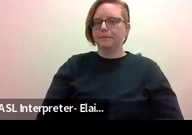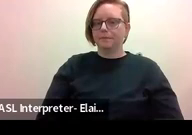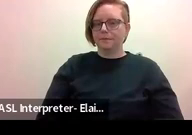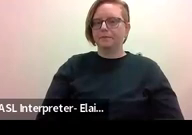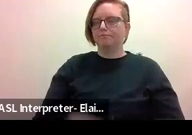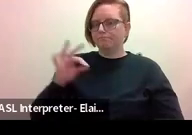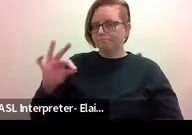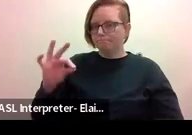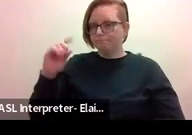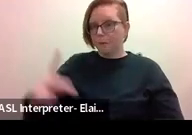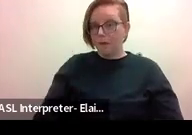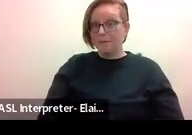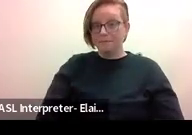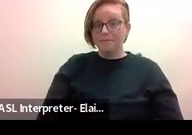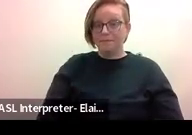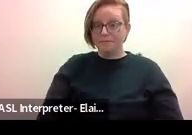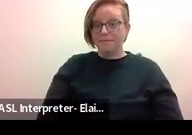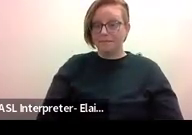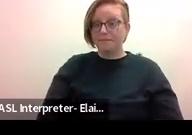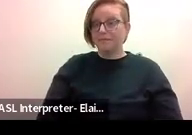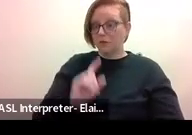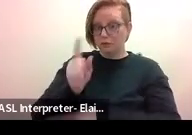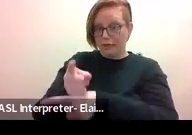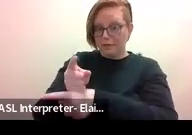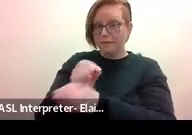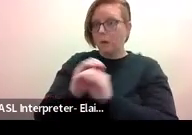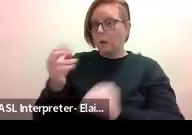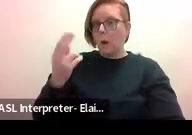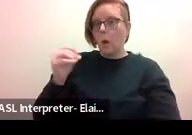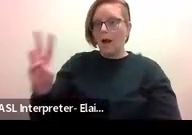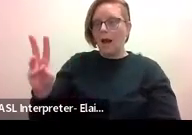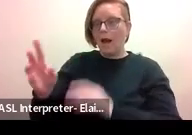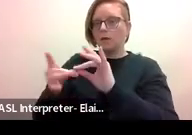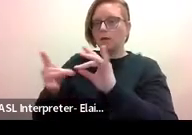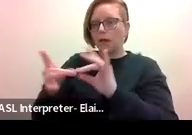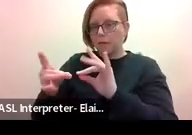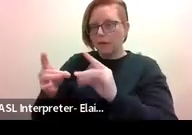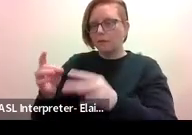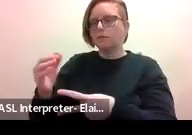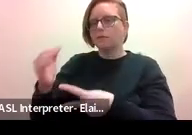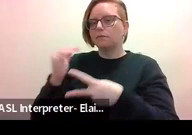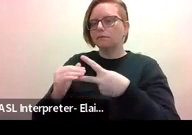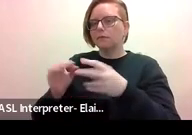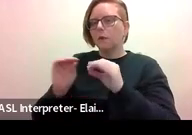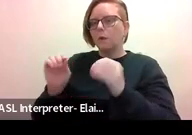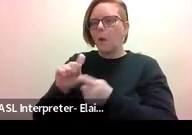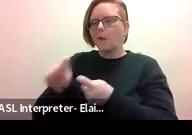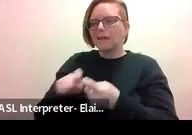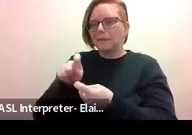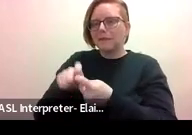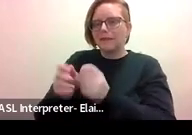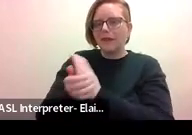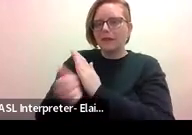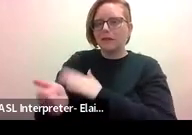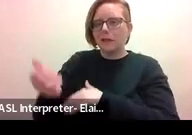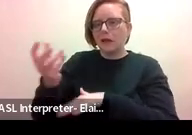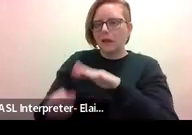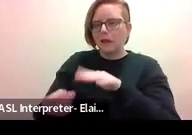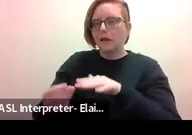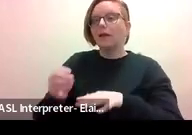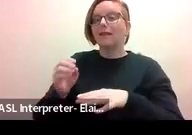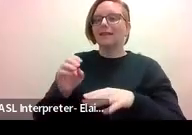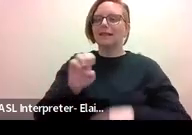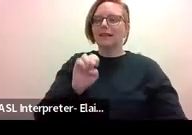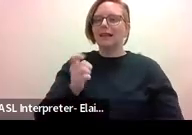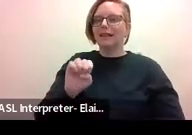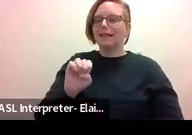Okay, and yes, so no how statement, no specific skill deficit. So that executive functioning, you're